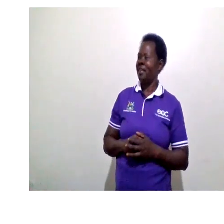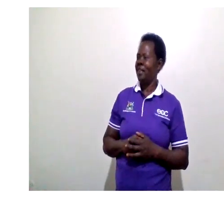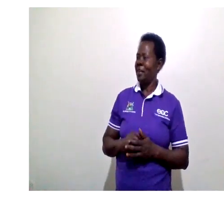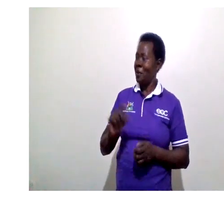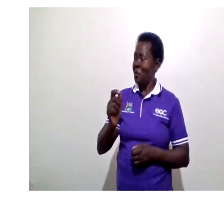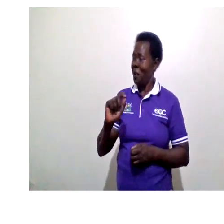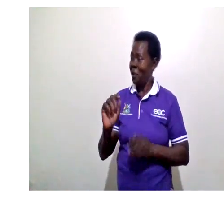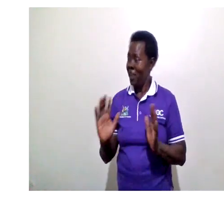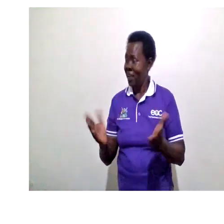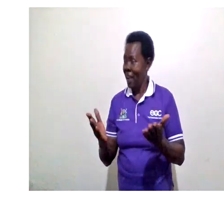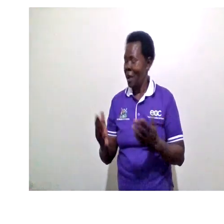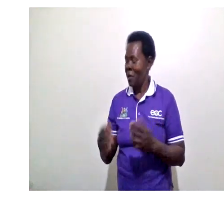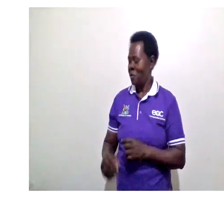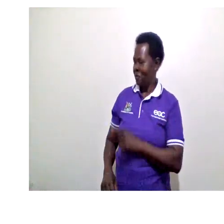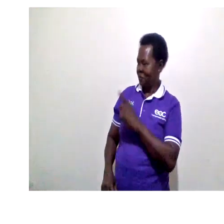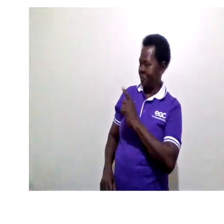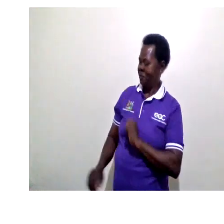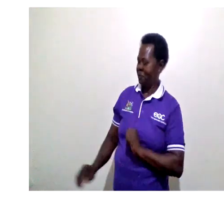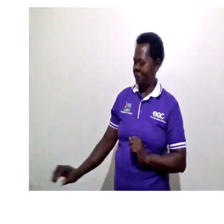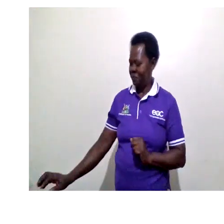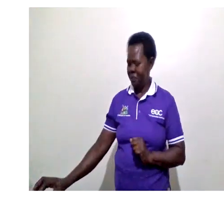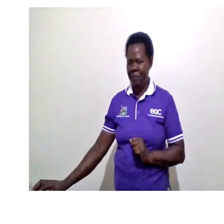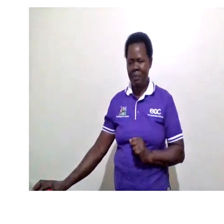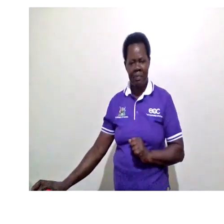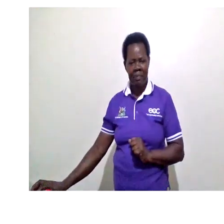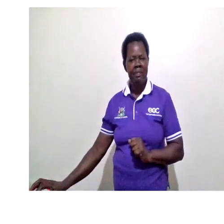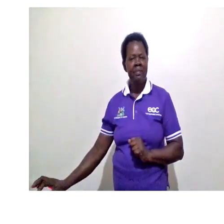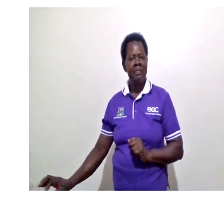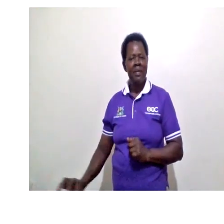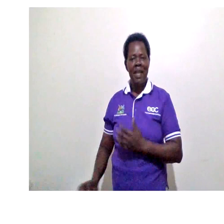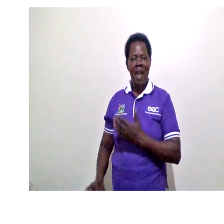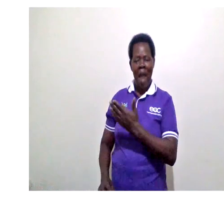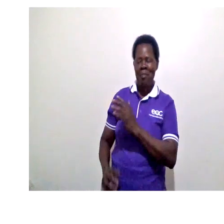balance nothing. We write it how?